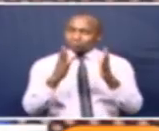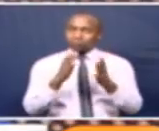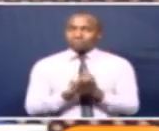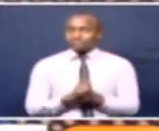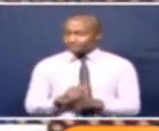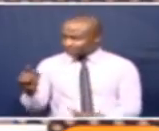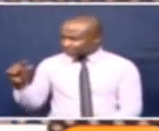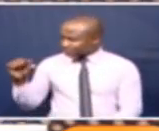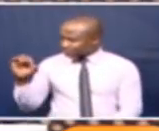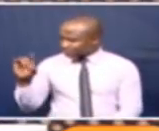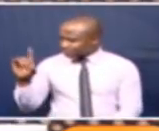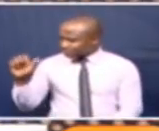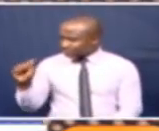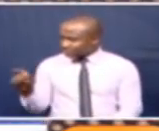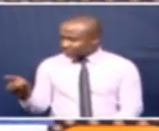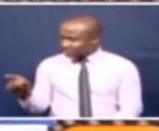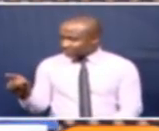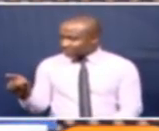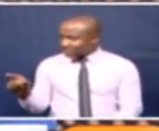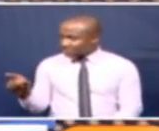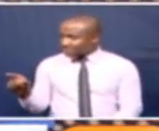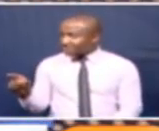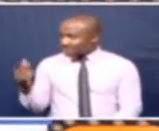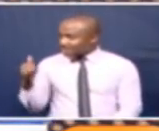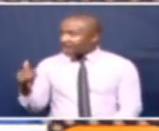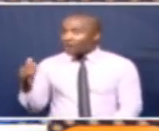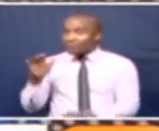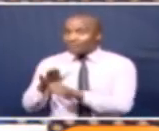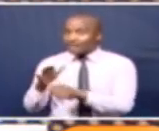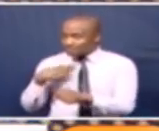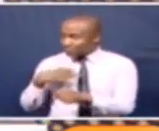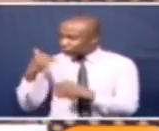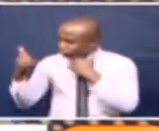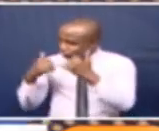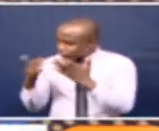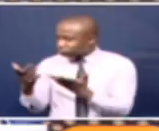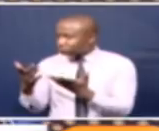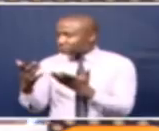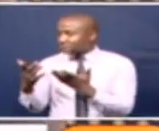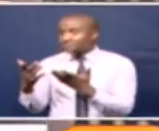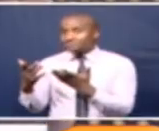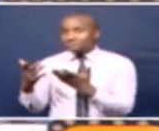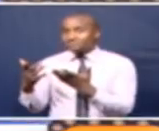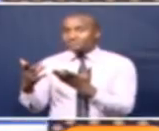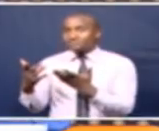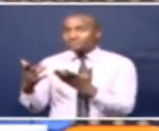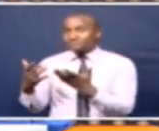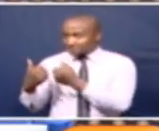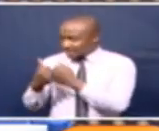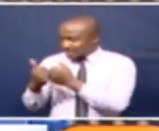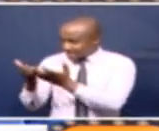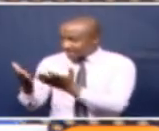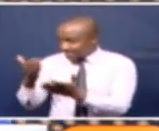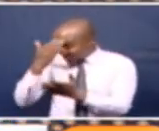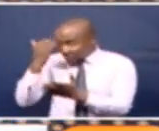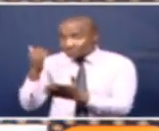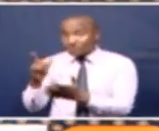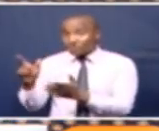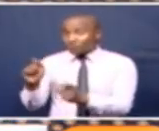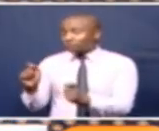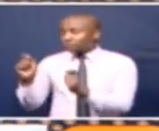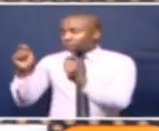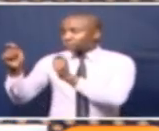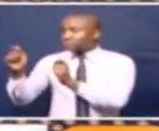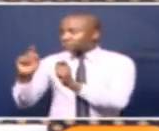Golda, to you, I mean, all this attention that you're now getting and the challenge there lies therein, because you're now transitioning to